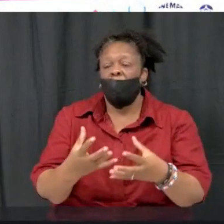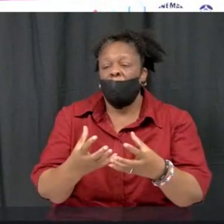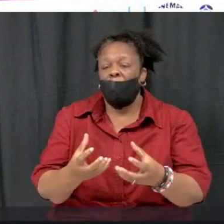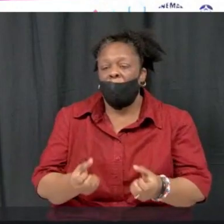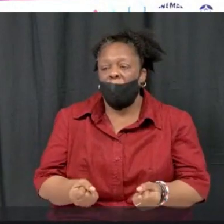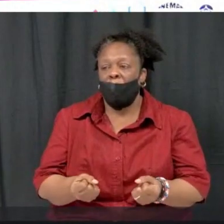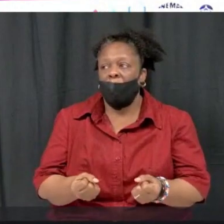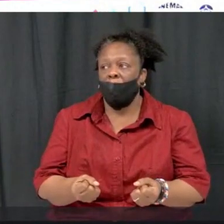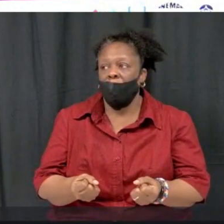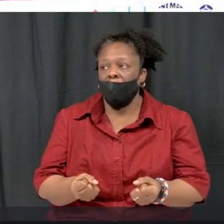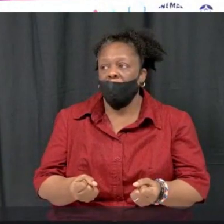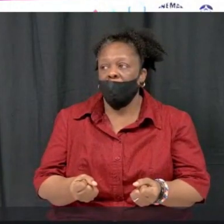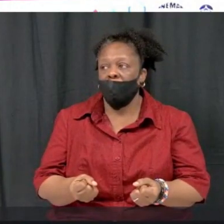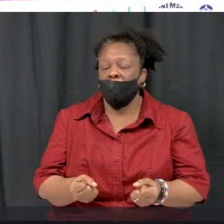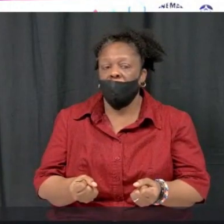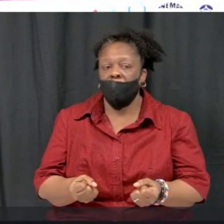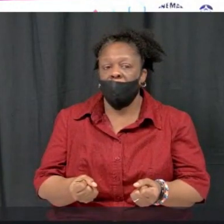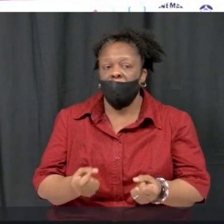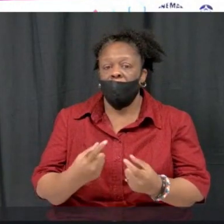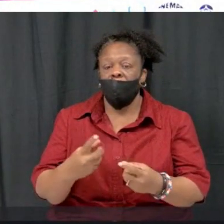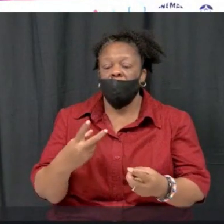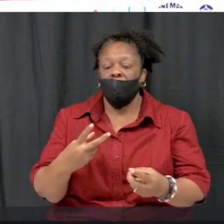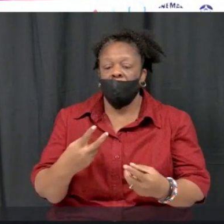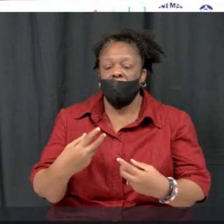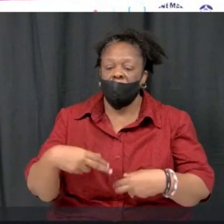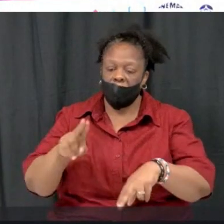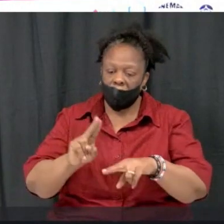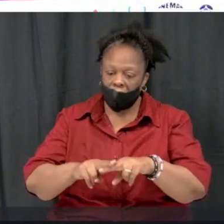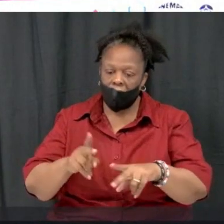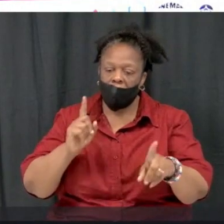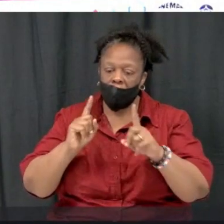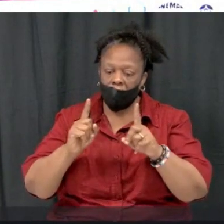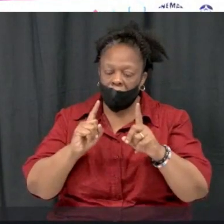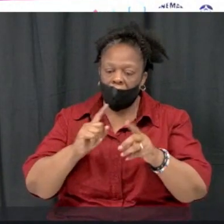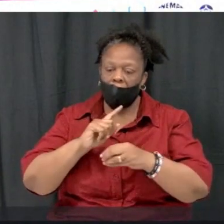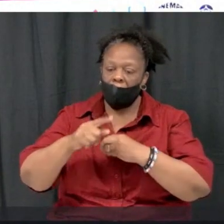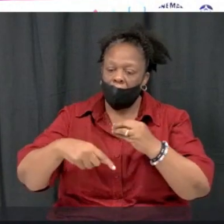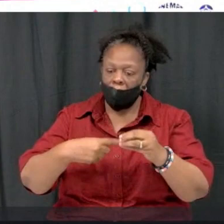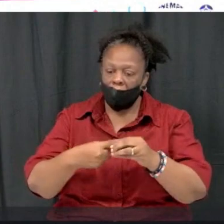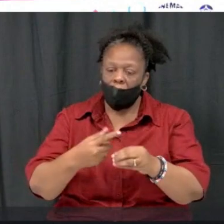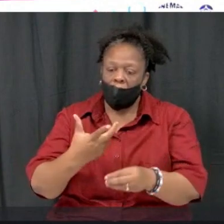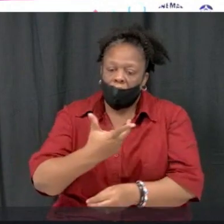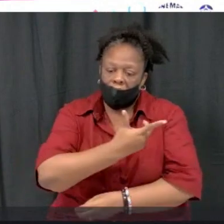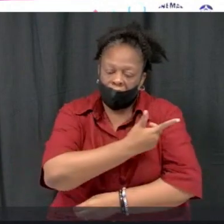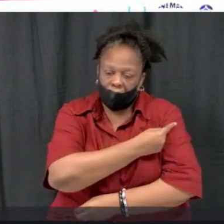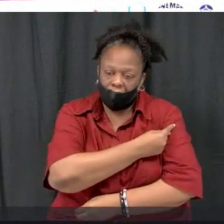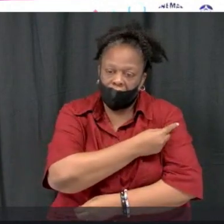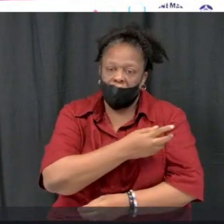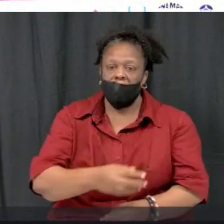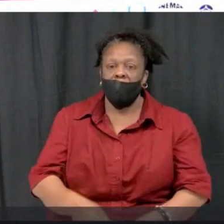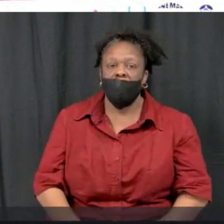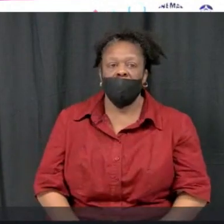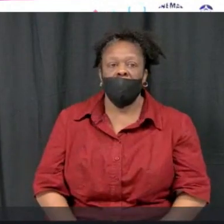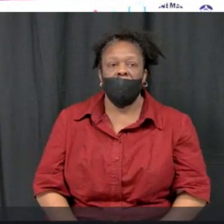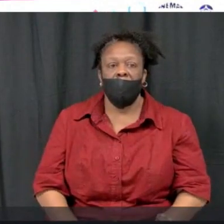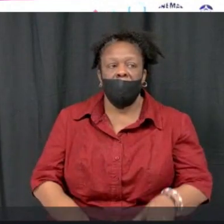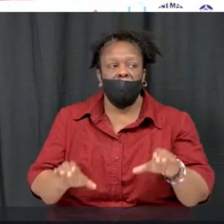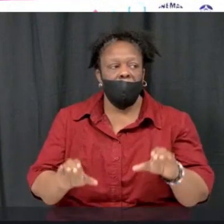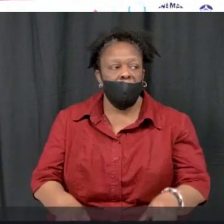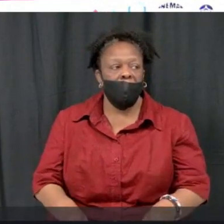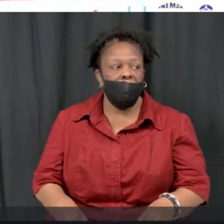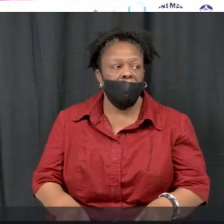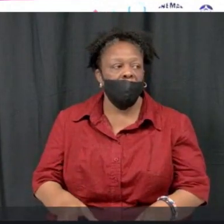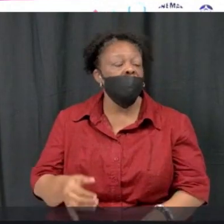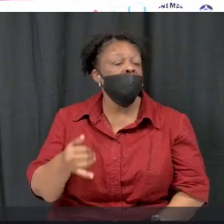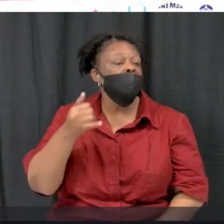their staff into further sensitization clinics around the island can contact Dr. Carty, is here with us, Marissa